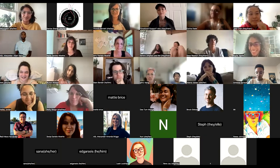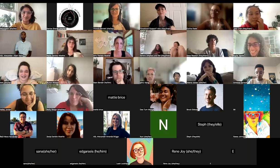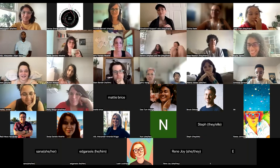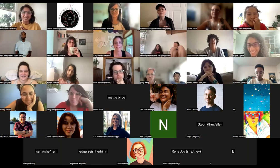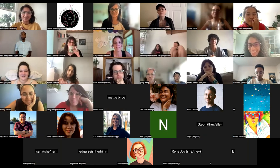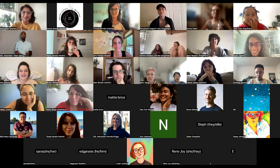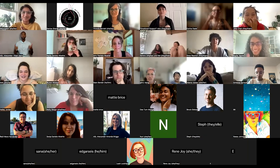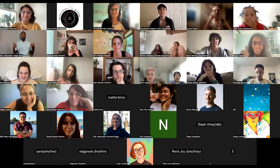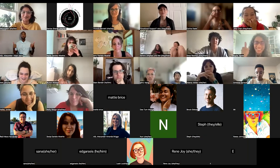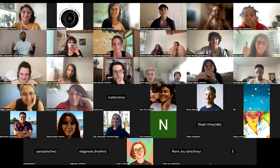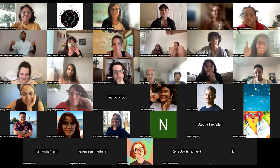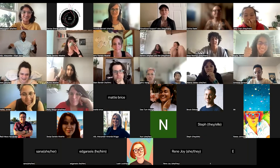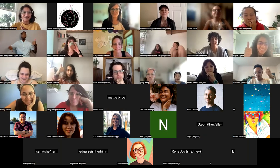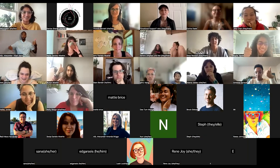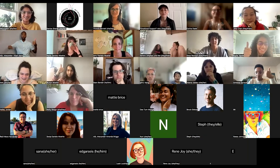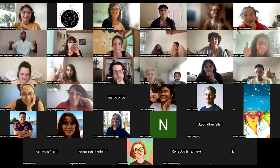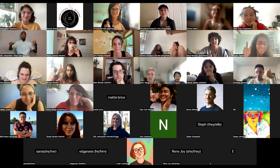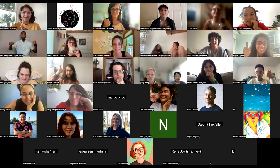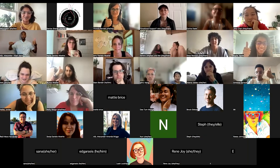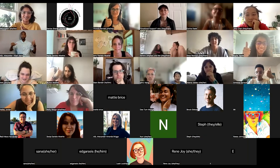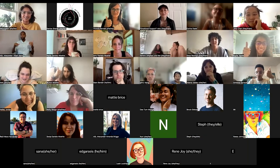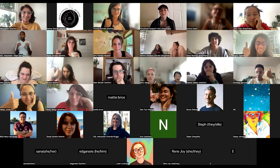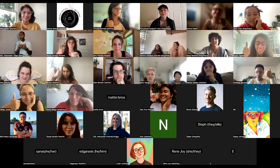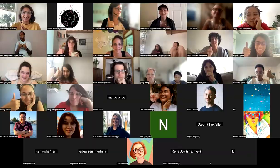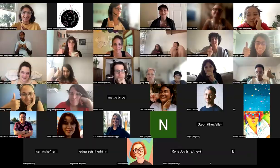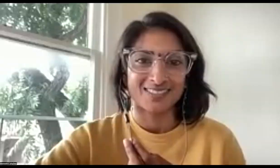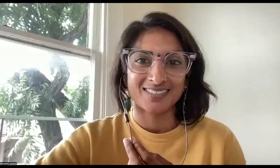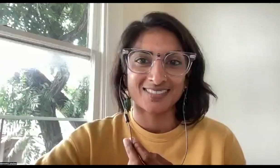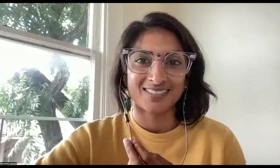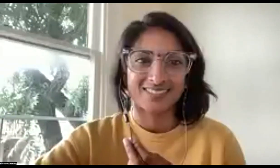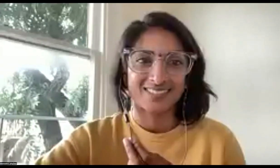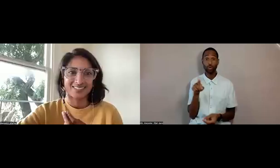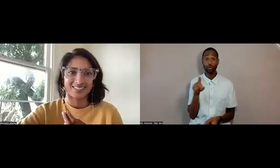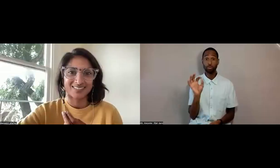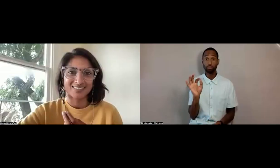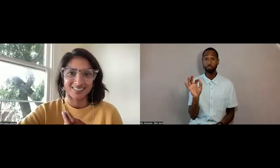thumbs up, thumbs down, thumbs sideways. How was this for folks?